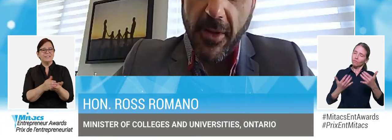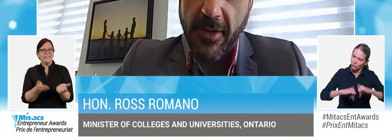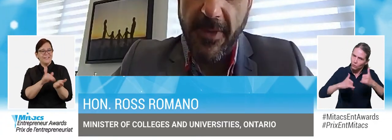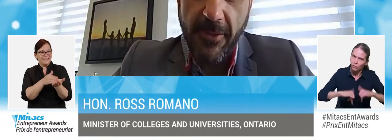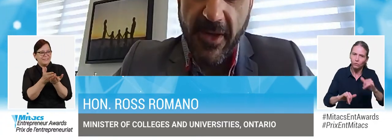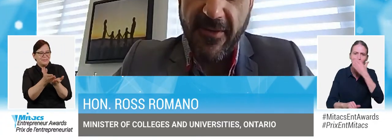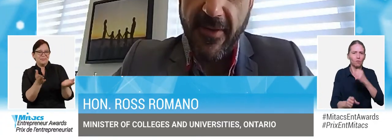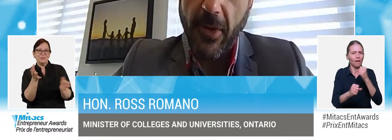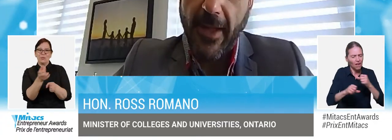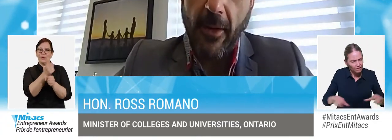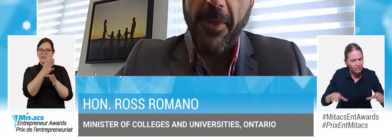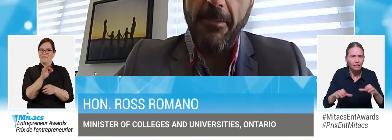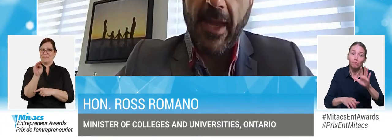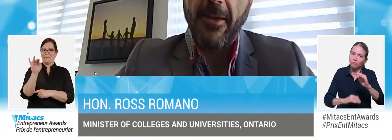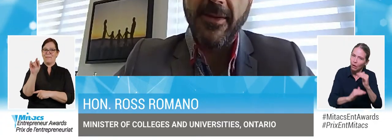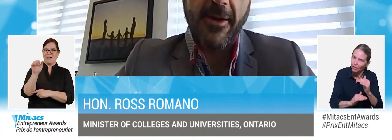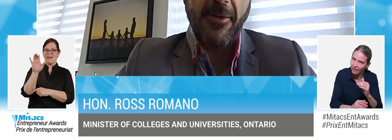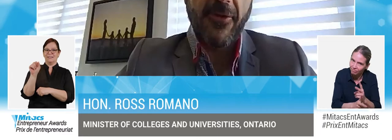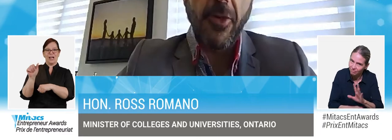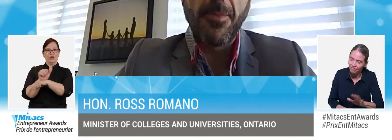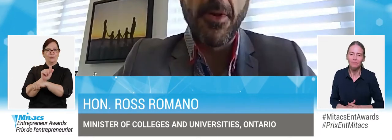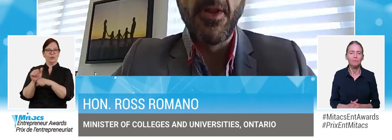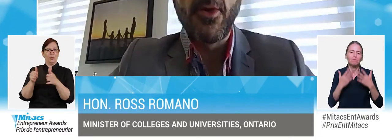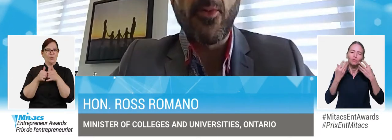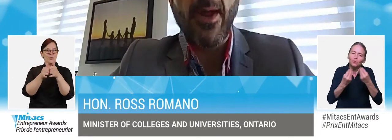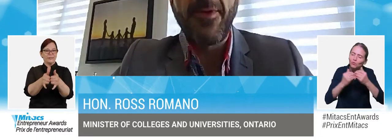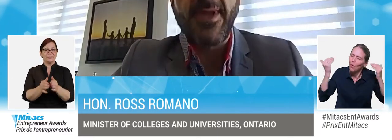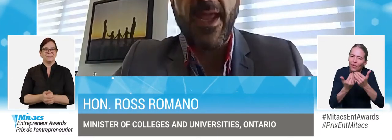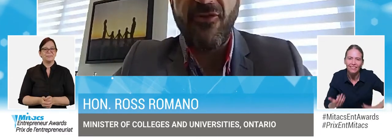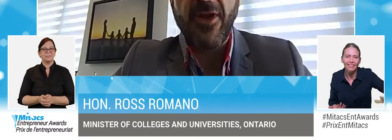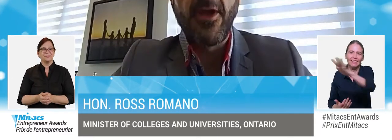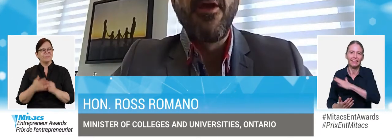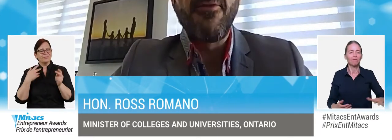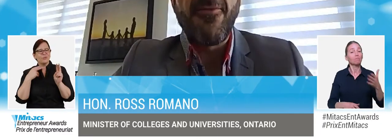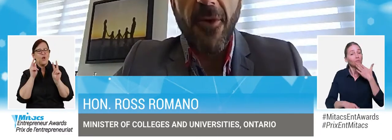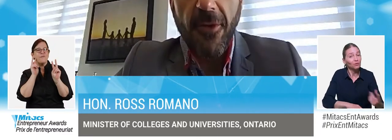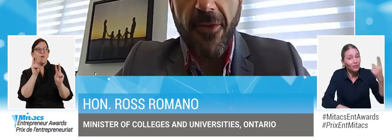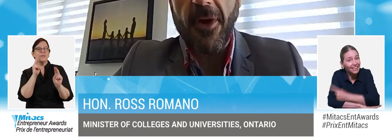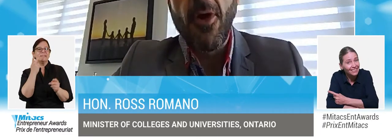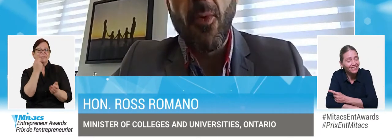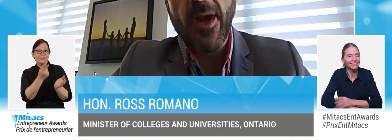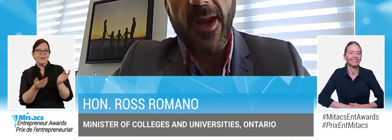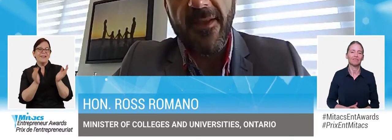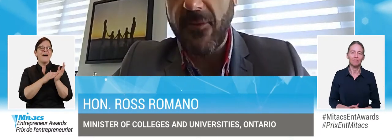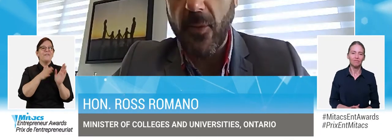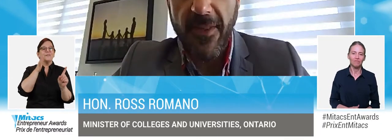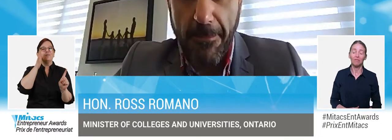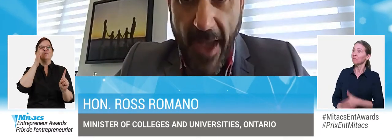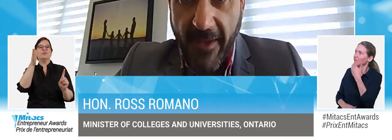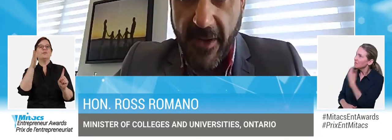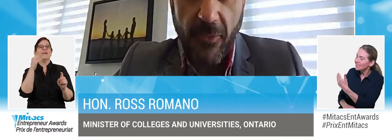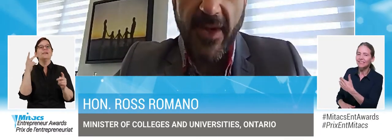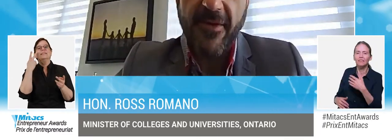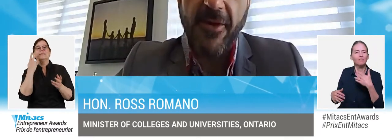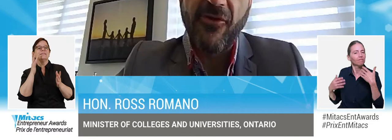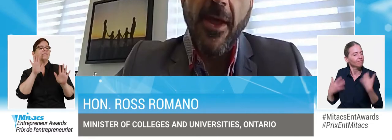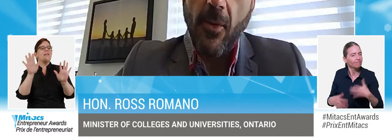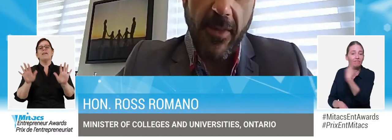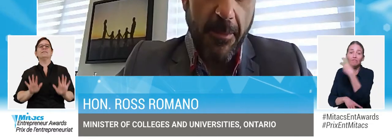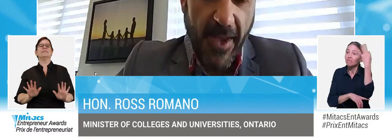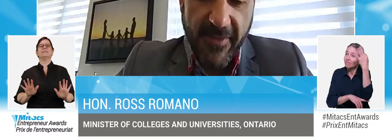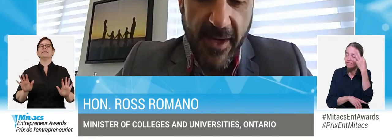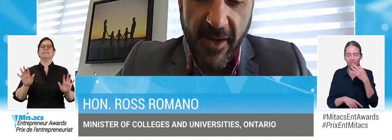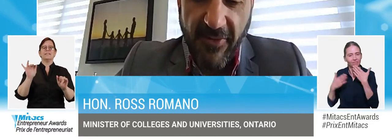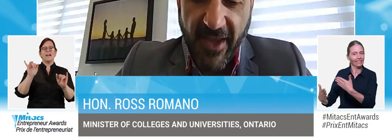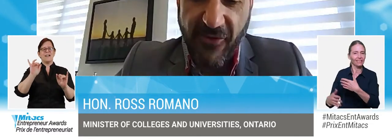local communities, and they will help make Ontario's global reputation further what it is as one of the best in research, one of